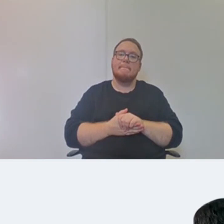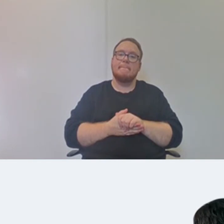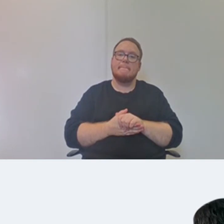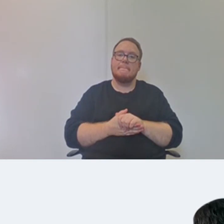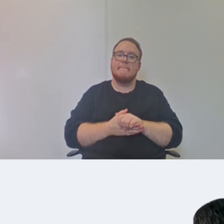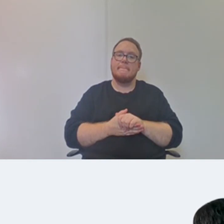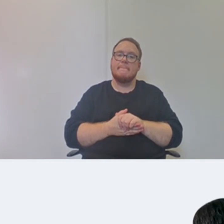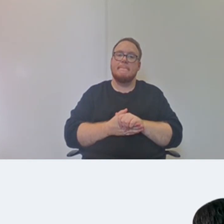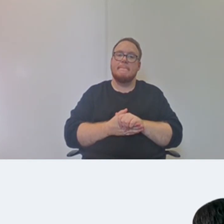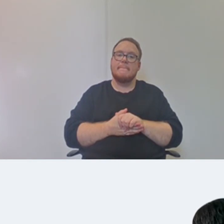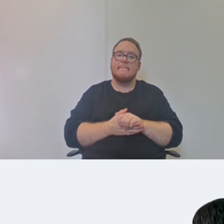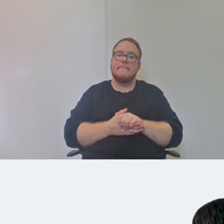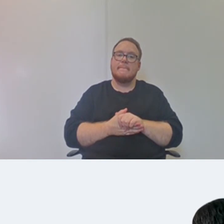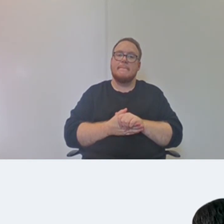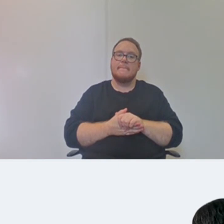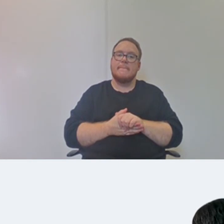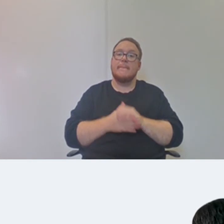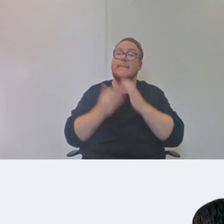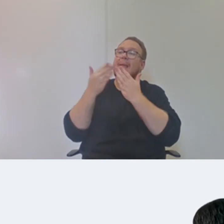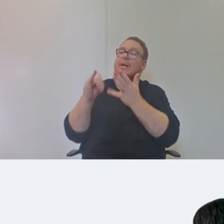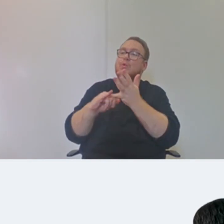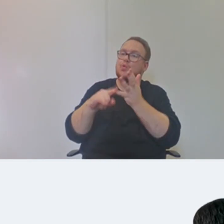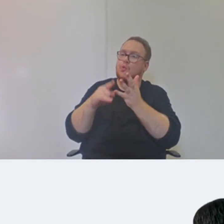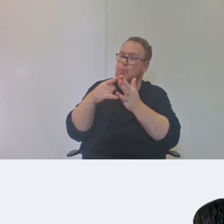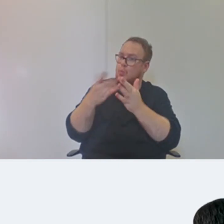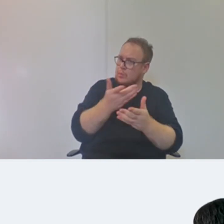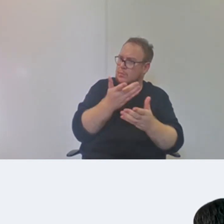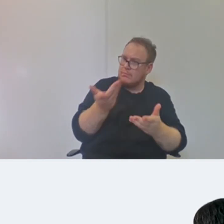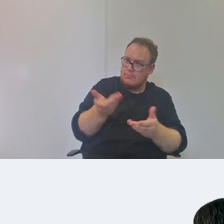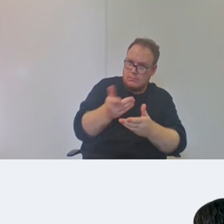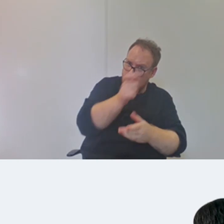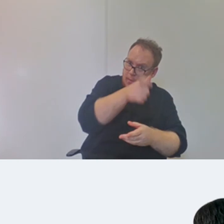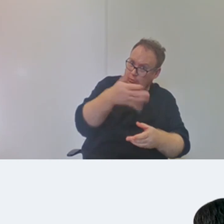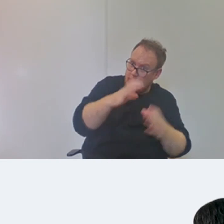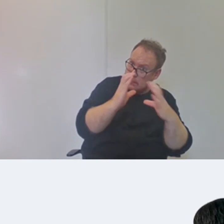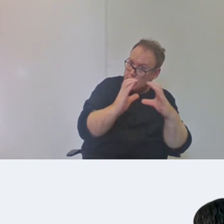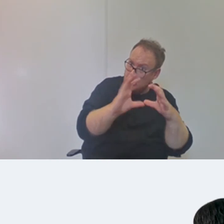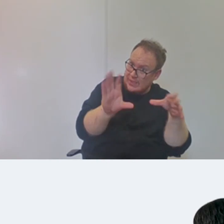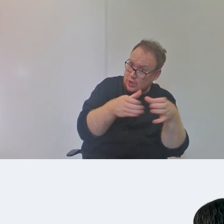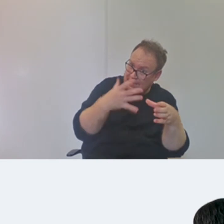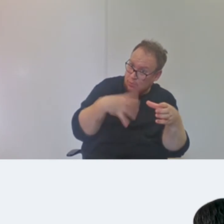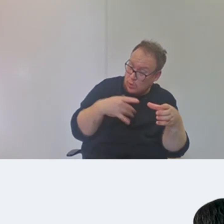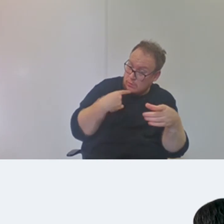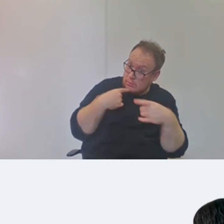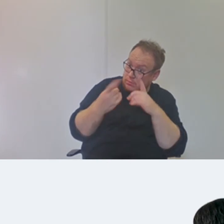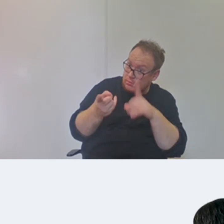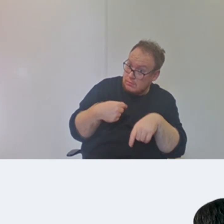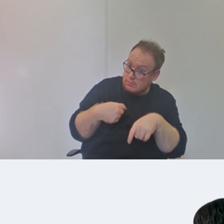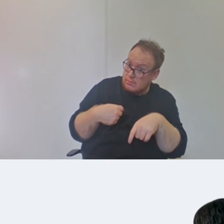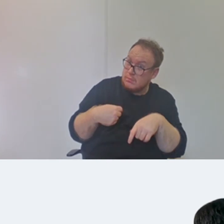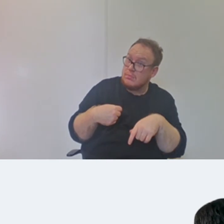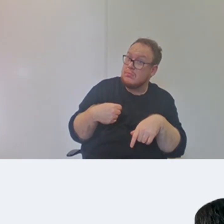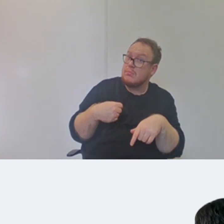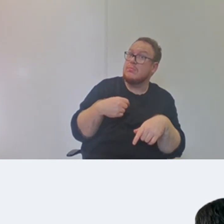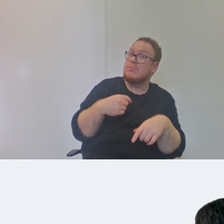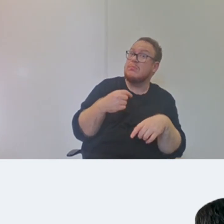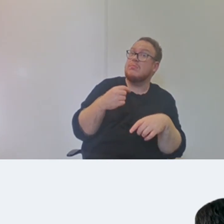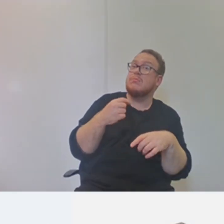Thank you, Sue. Does anybody from the communications team like to just respond to Sue's last point?